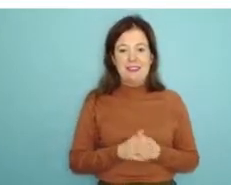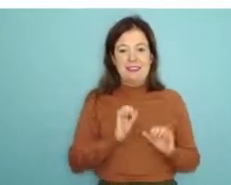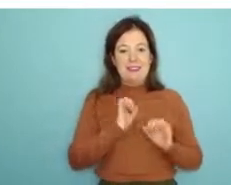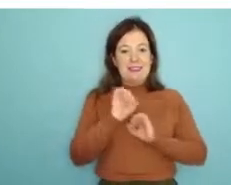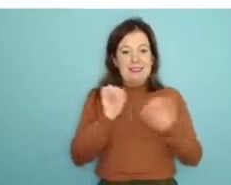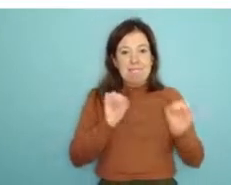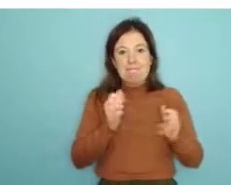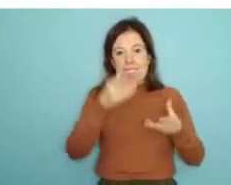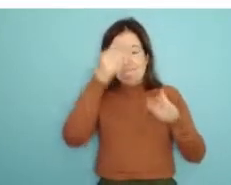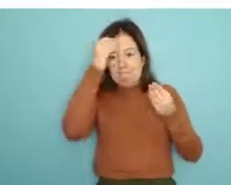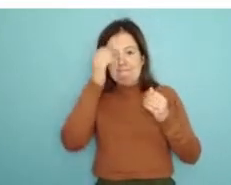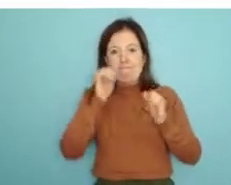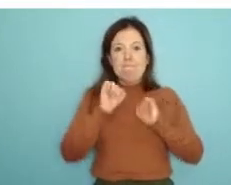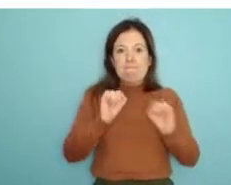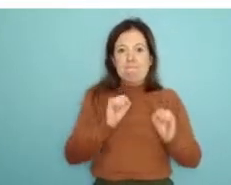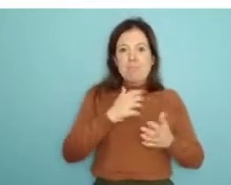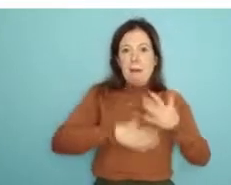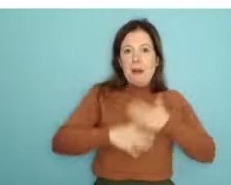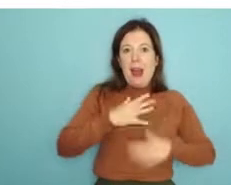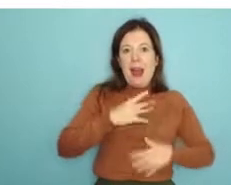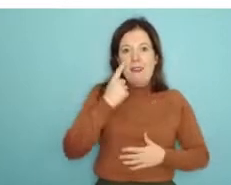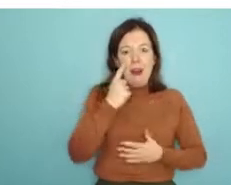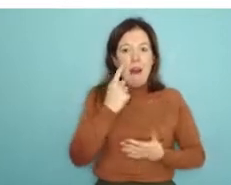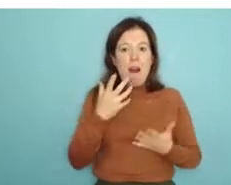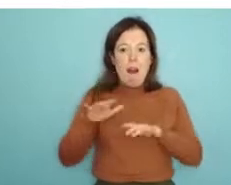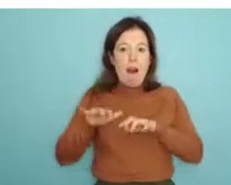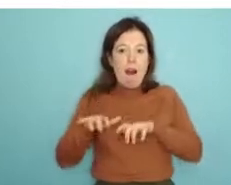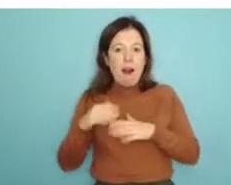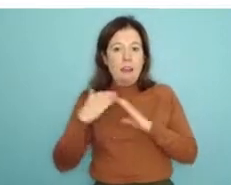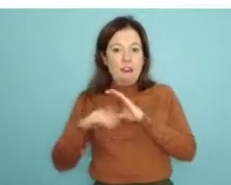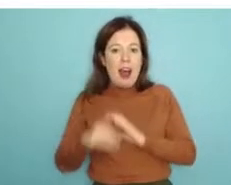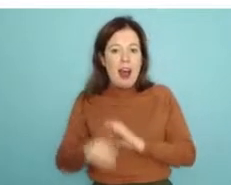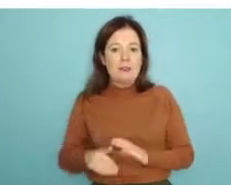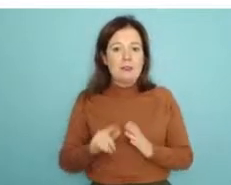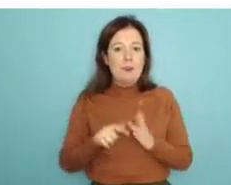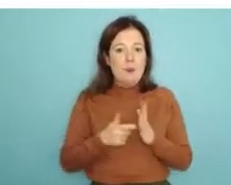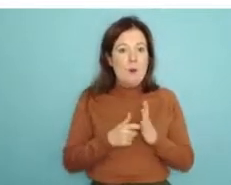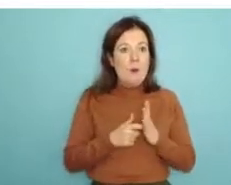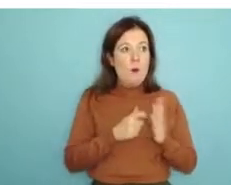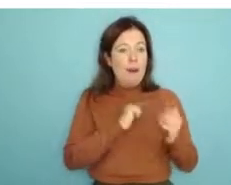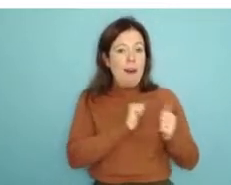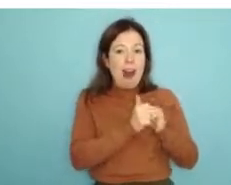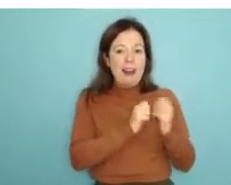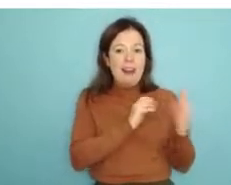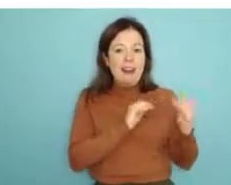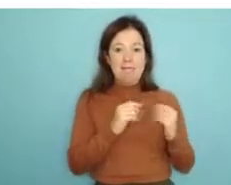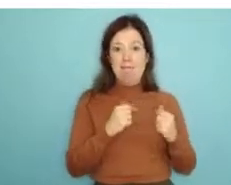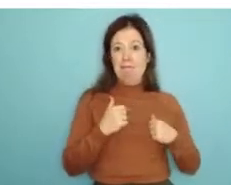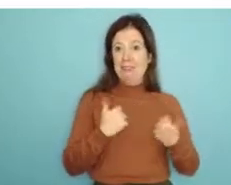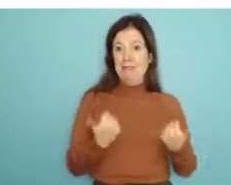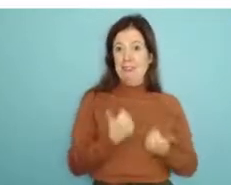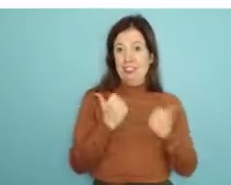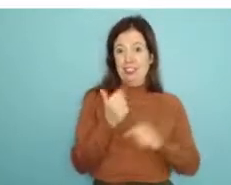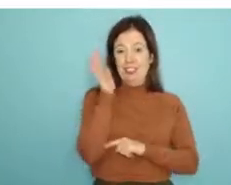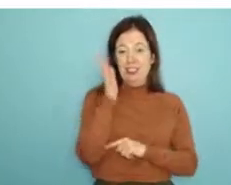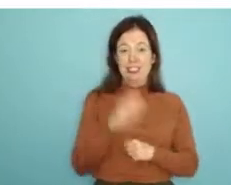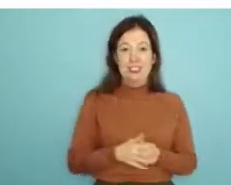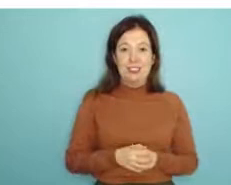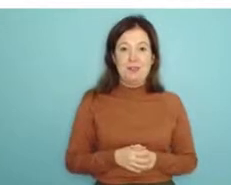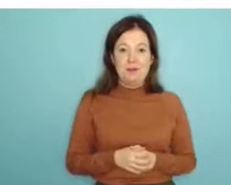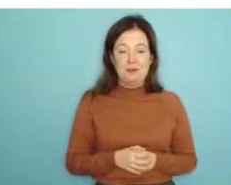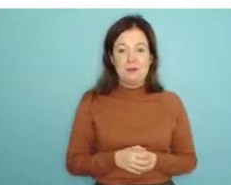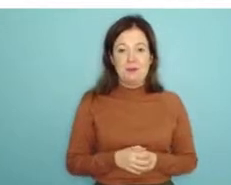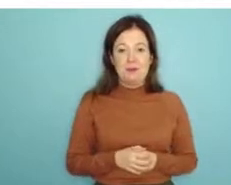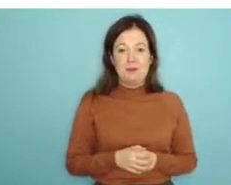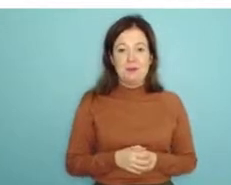your key behavioural experiment, either in the chat or with one of your colleagues. But for now, that's everything. Thank you very much.